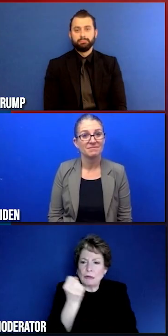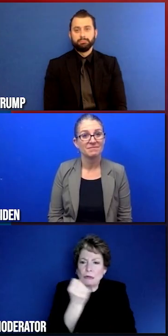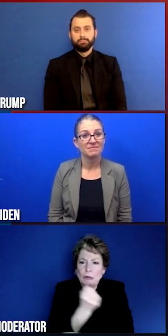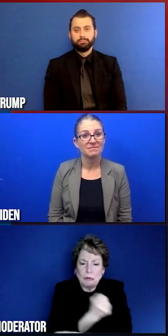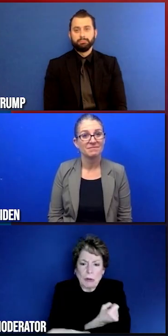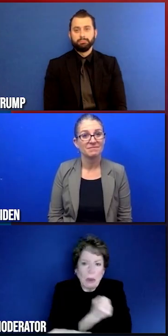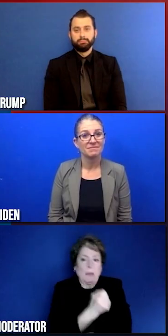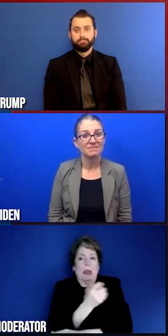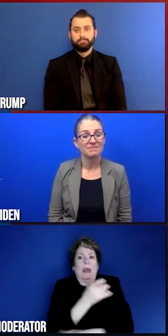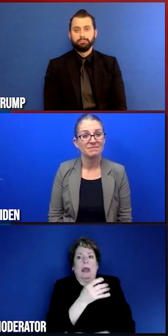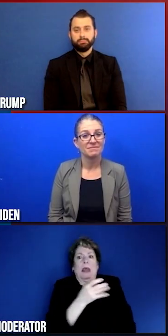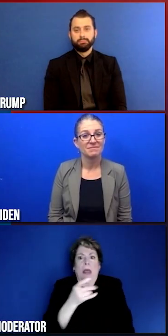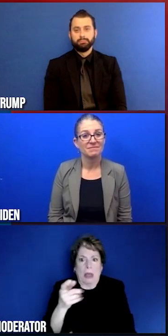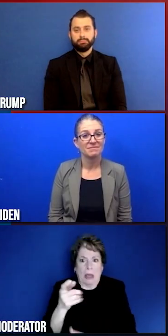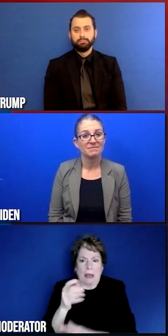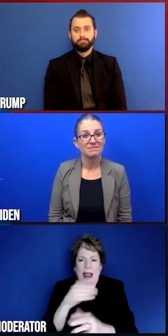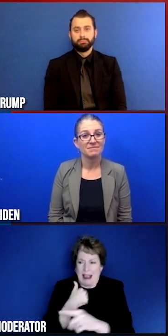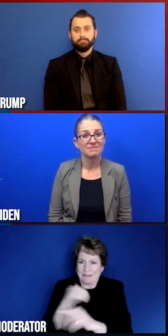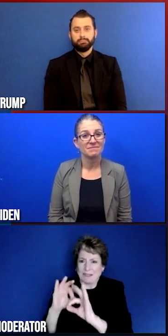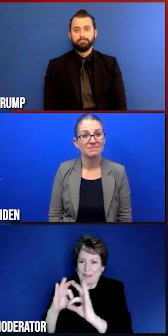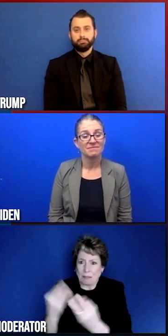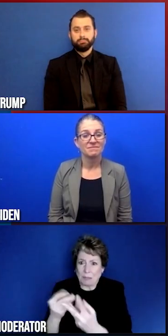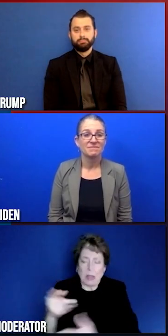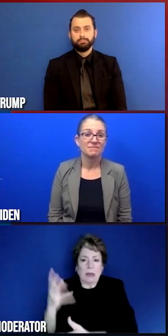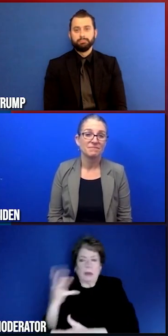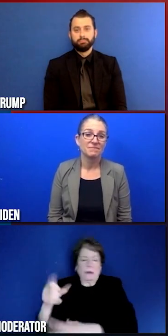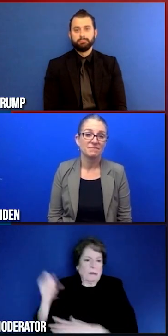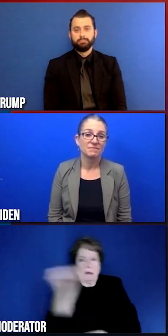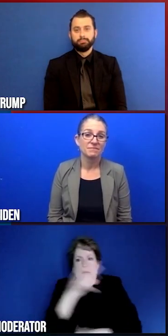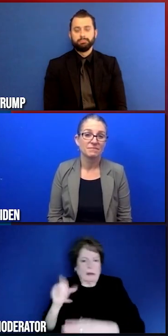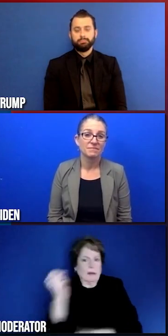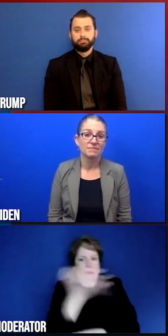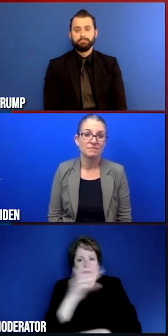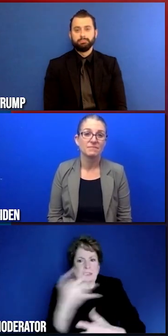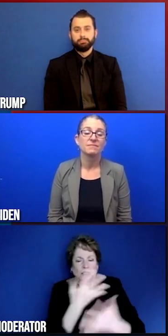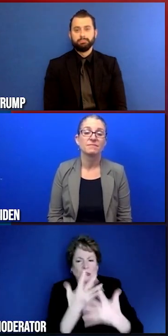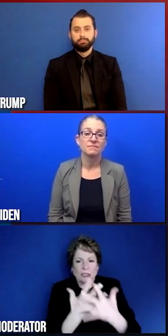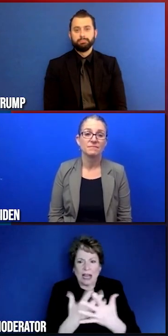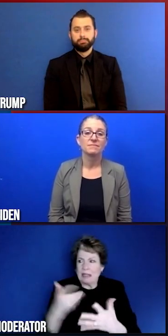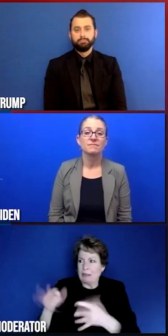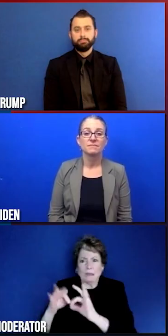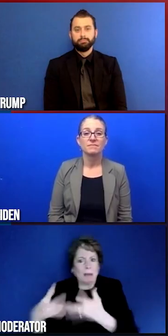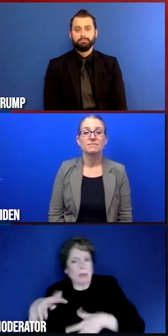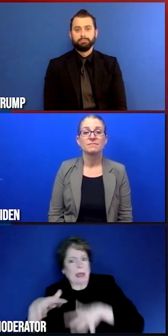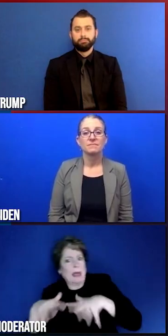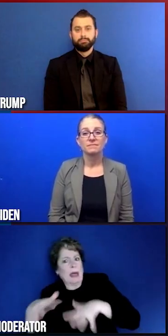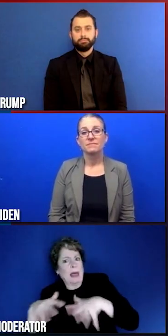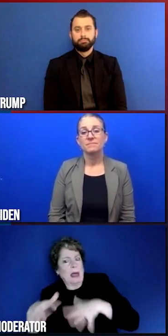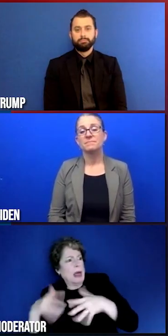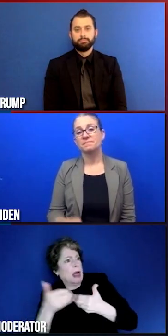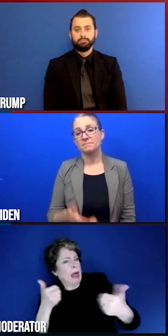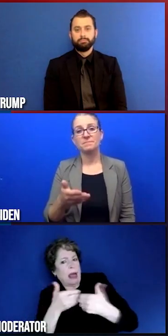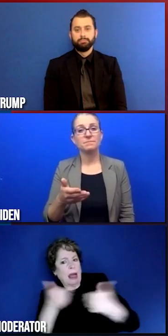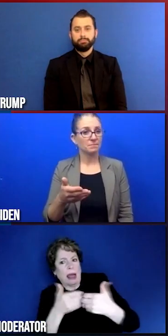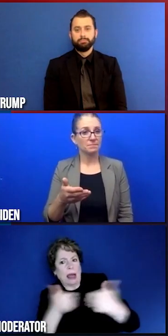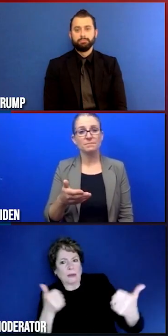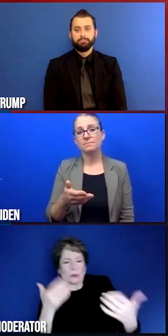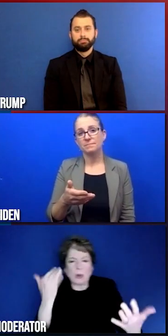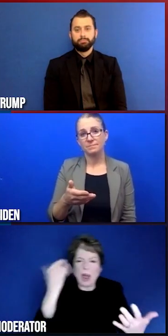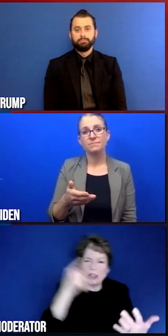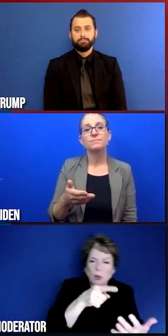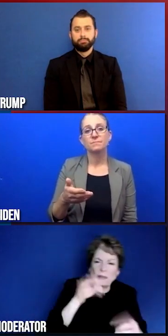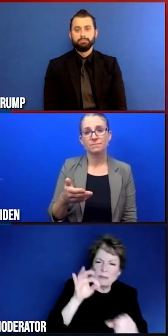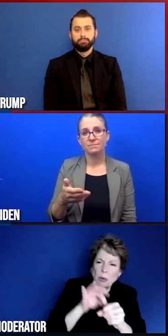to this day, some of them suffering the consequences. So speak to those families. Why should they vote for you? One of the things is that in the 80s,